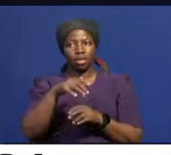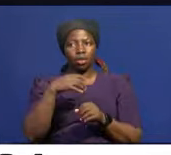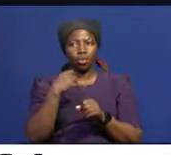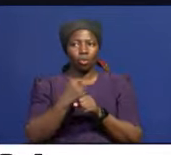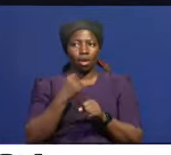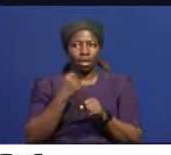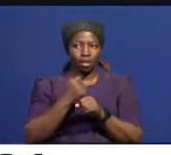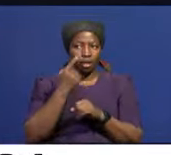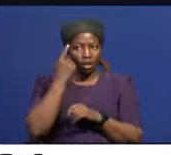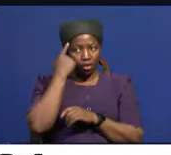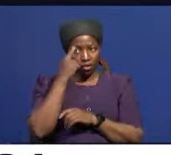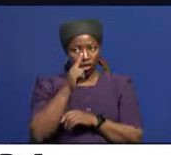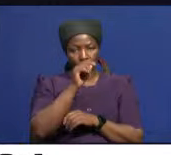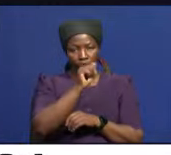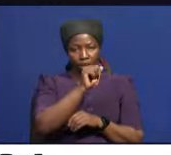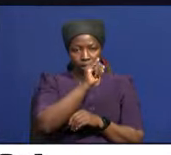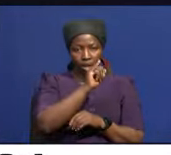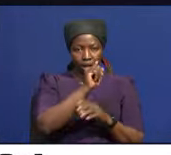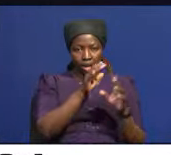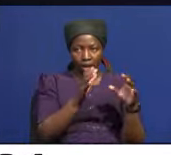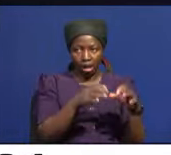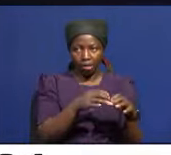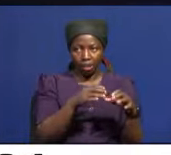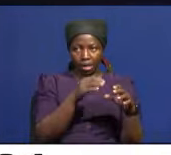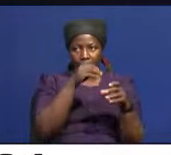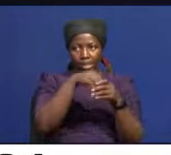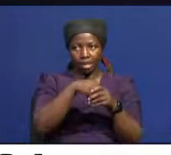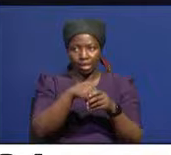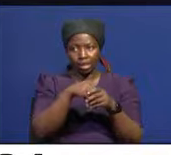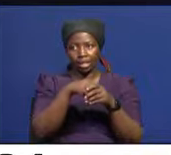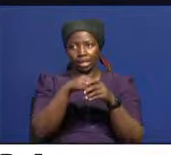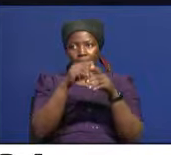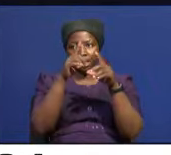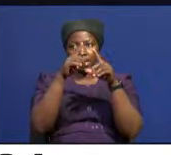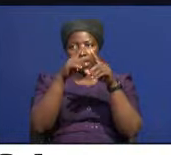works for an AI company in Germany.